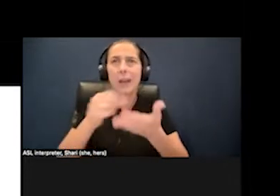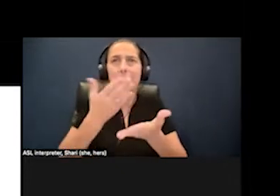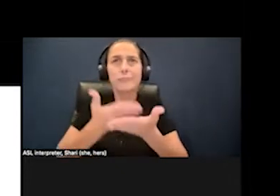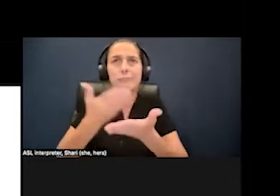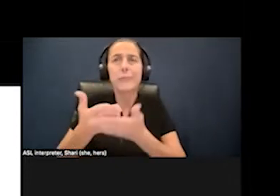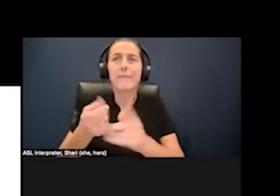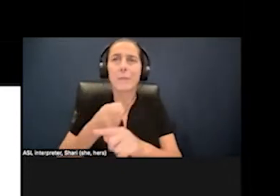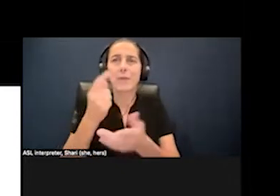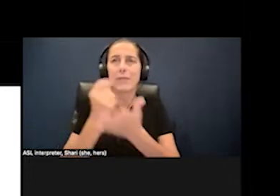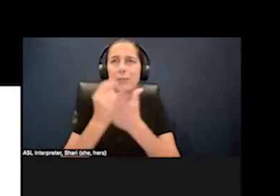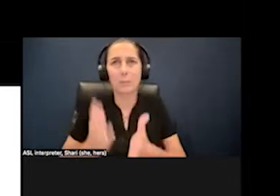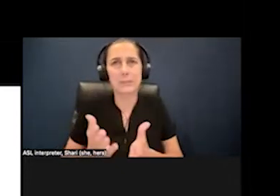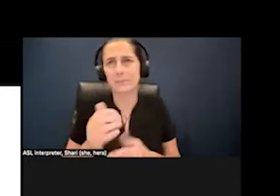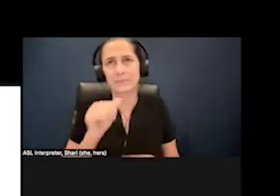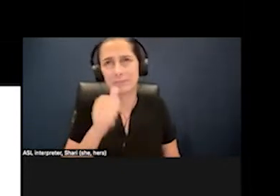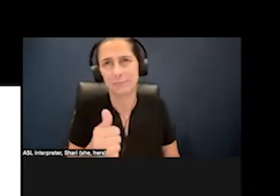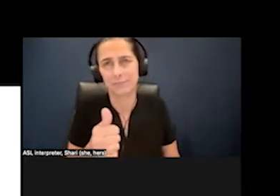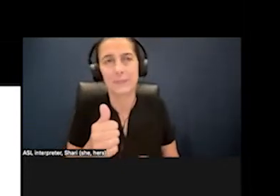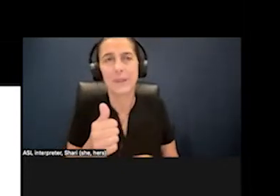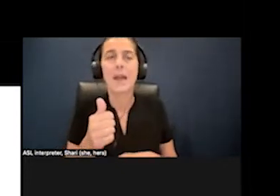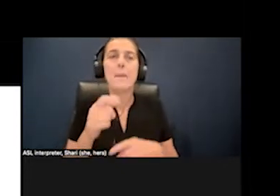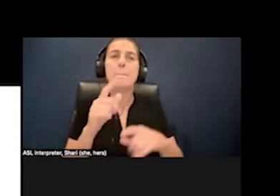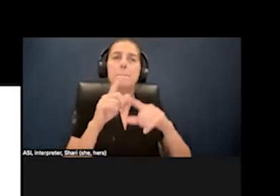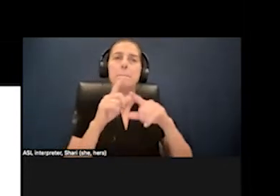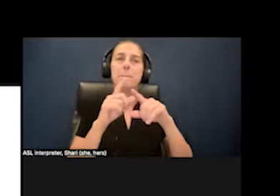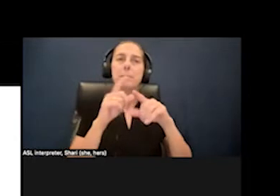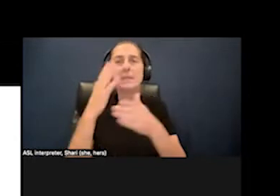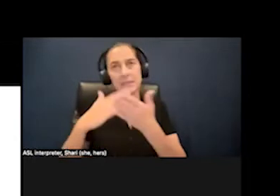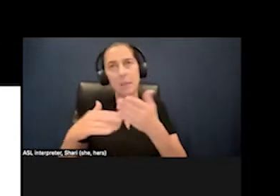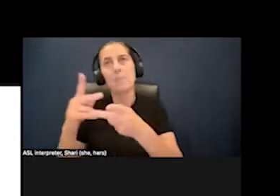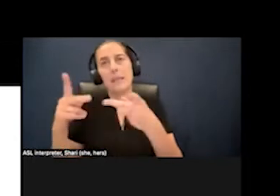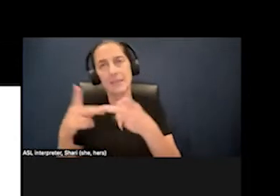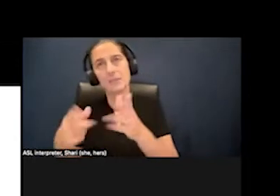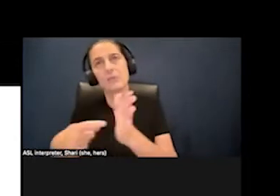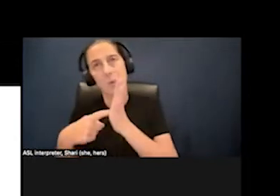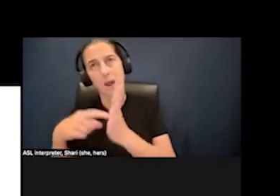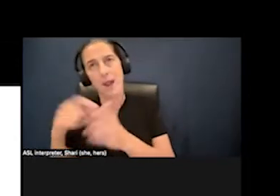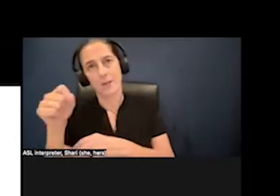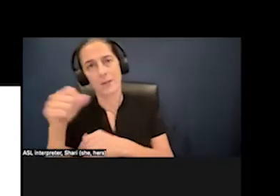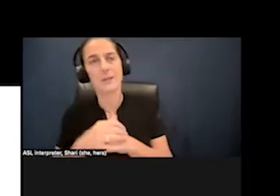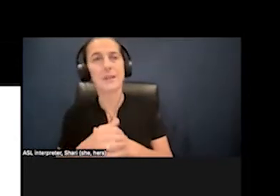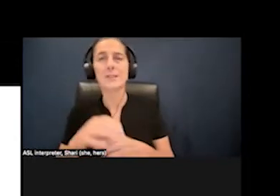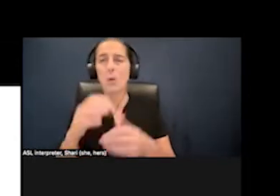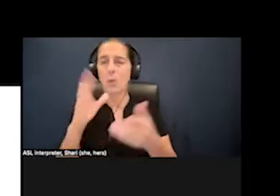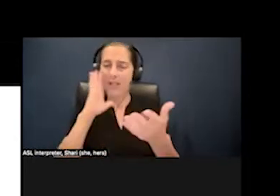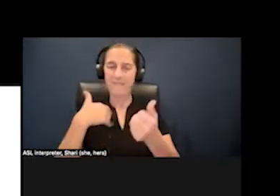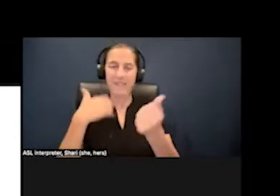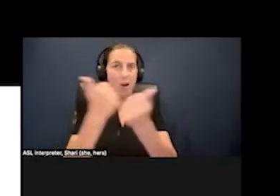But you will have just on paper a list of here's everything that